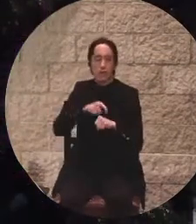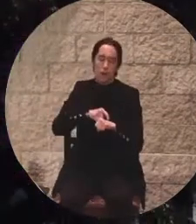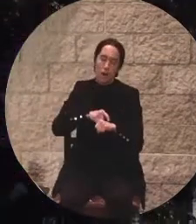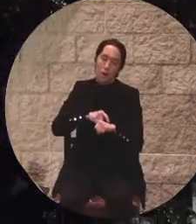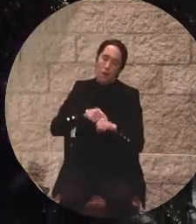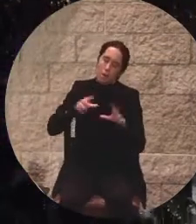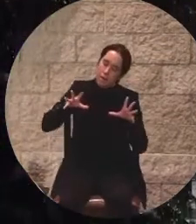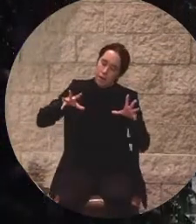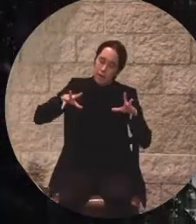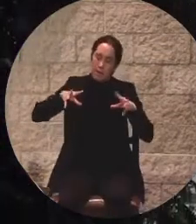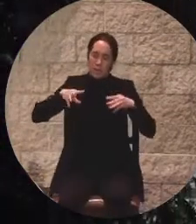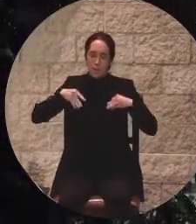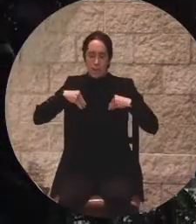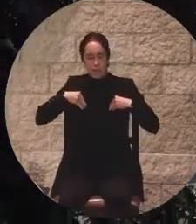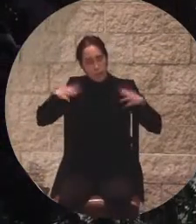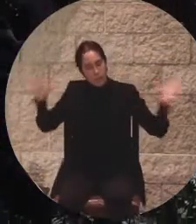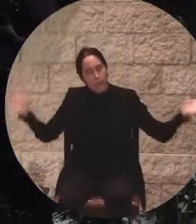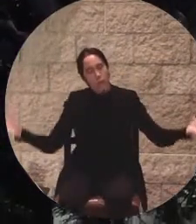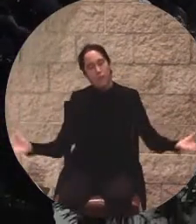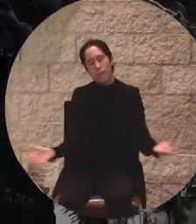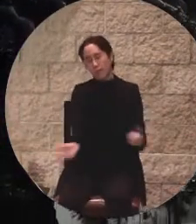Winter, embrace me,